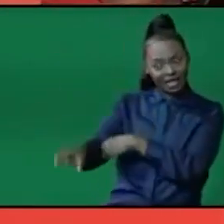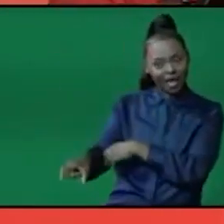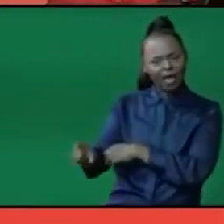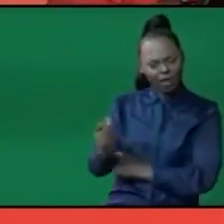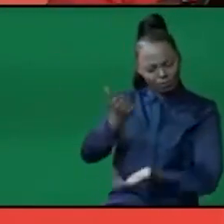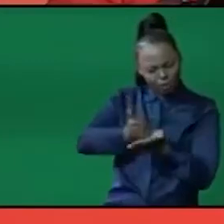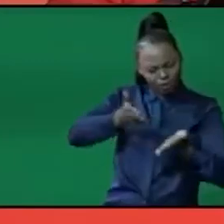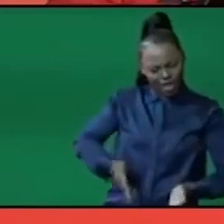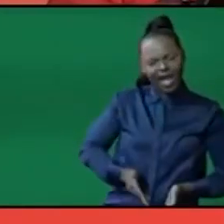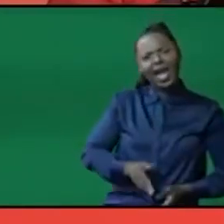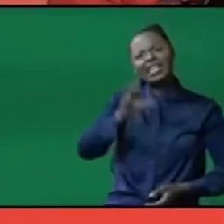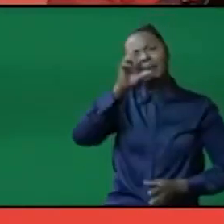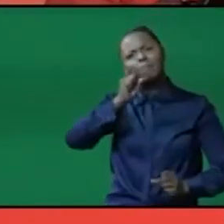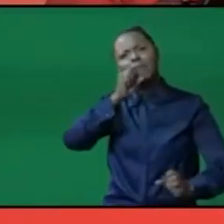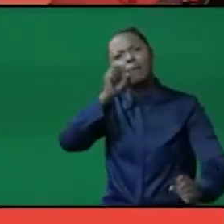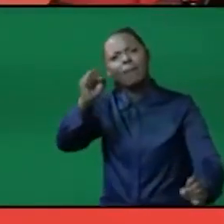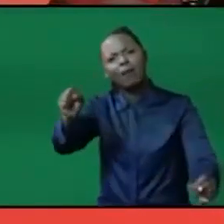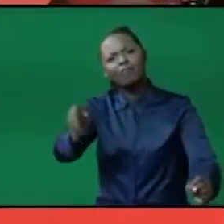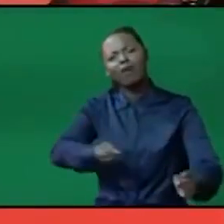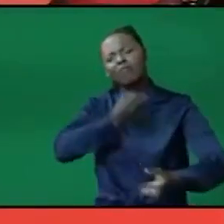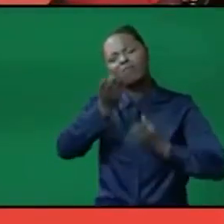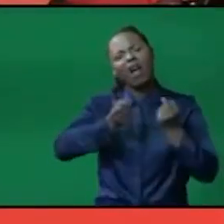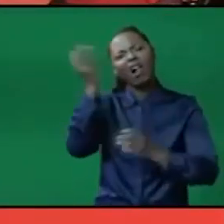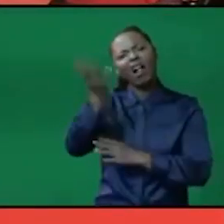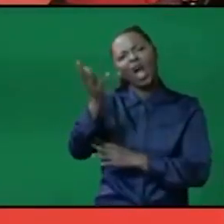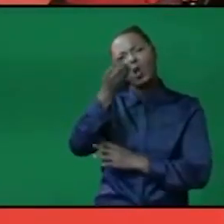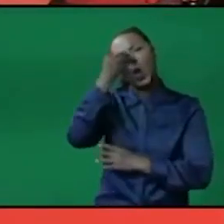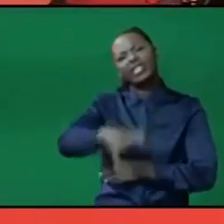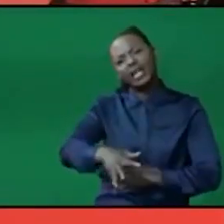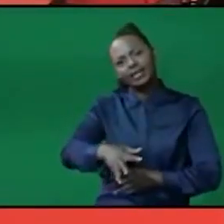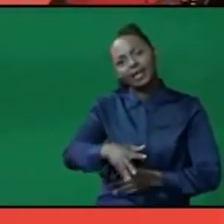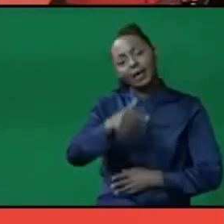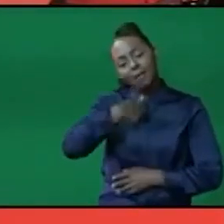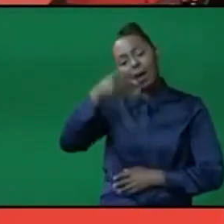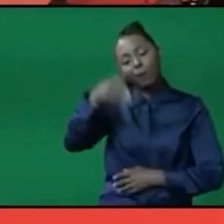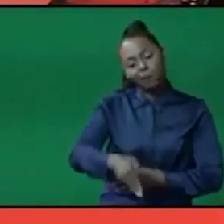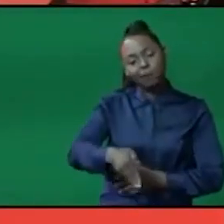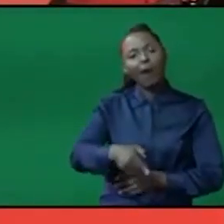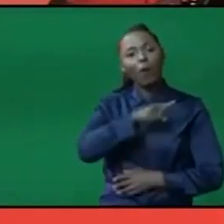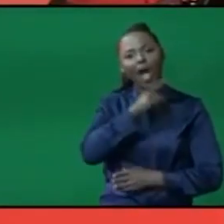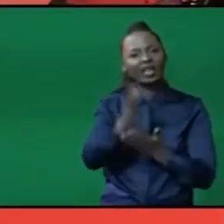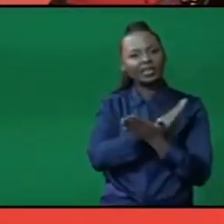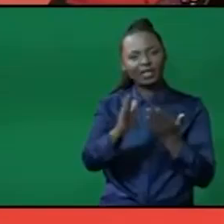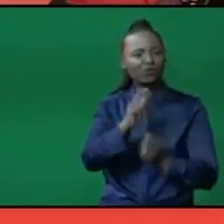speak that nonsense in our presence, and we'll expose them because many of them are just clowns.